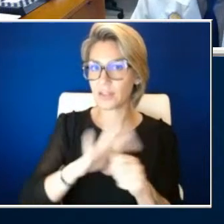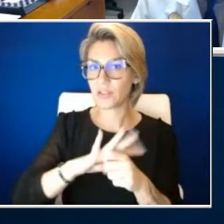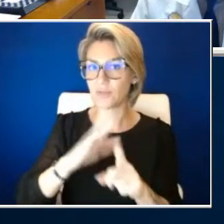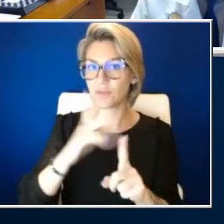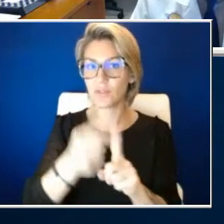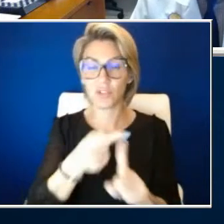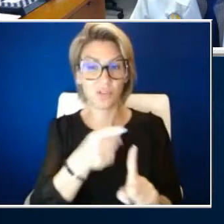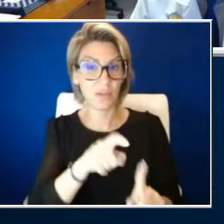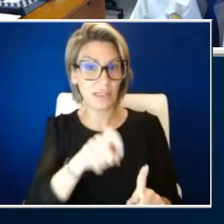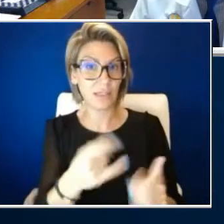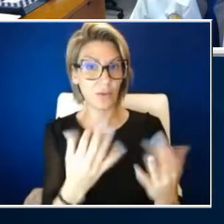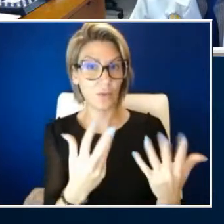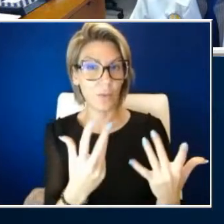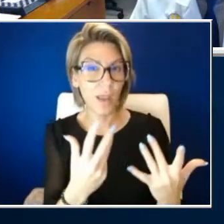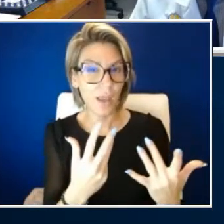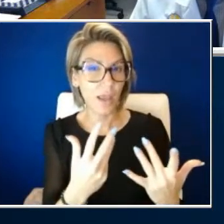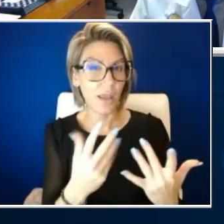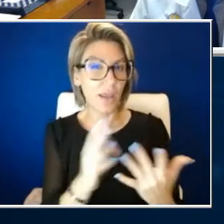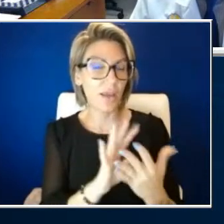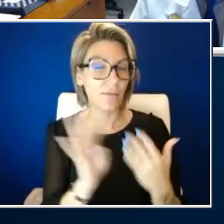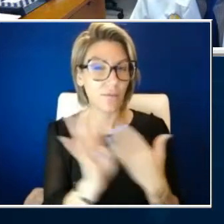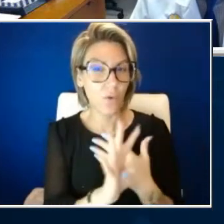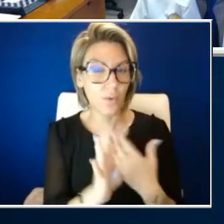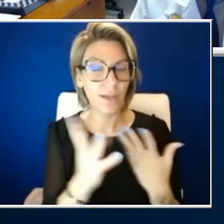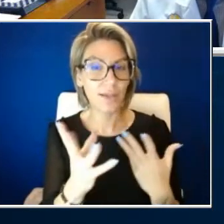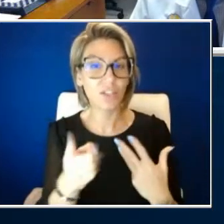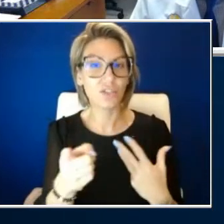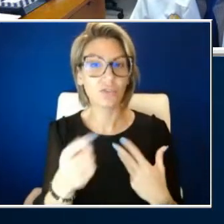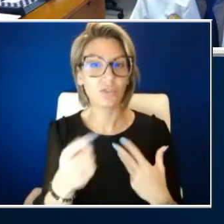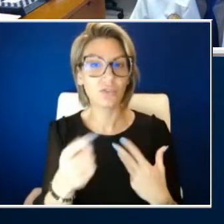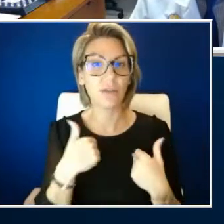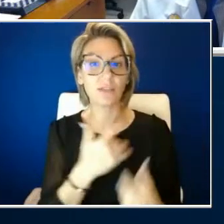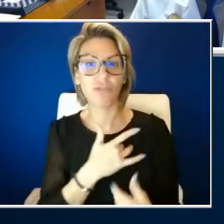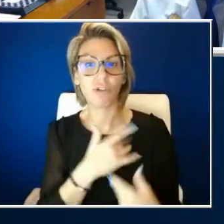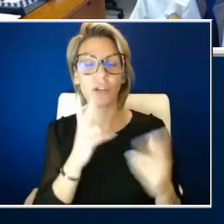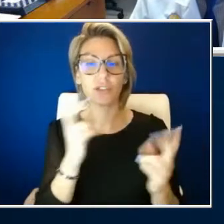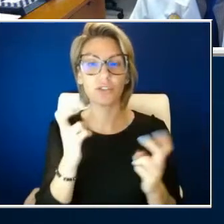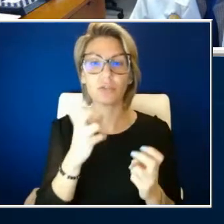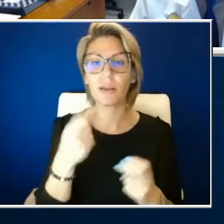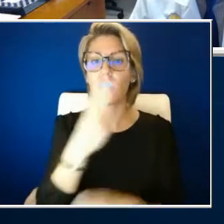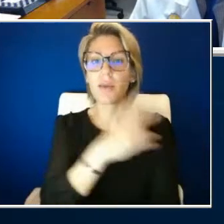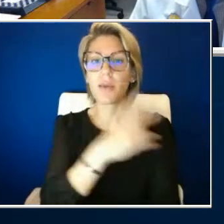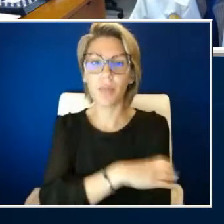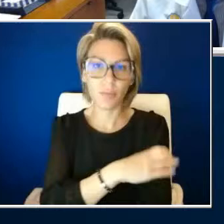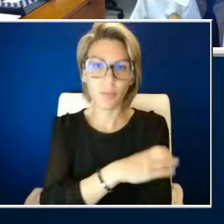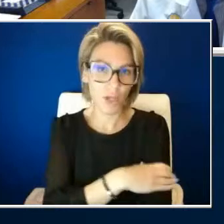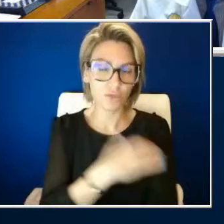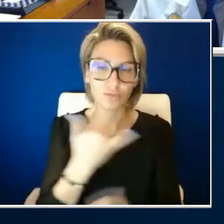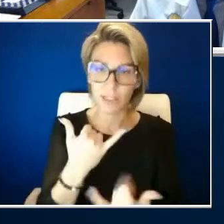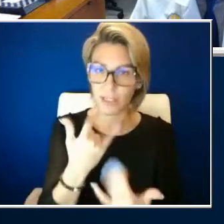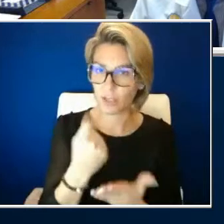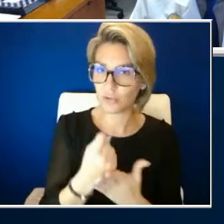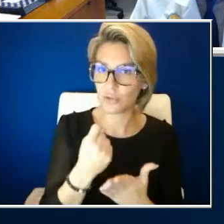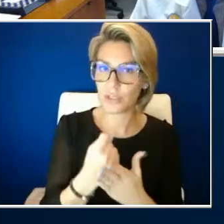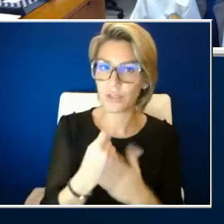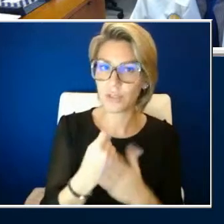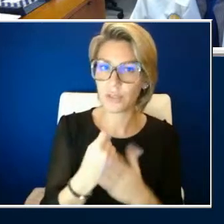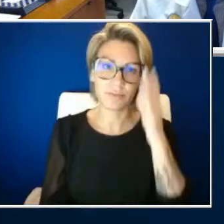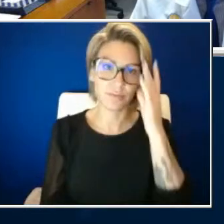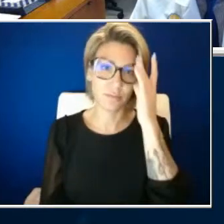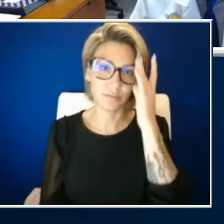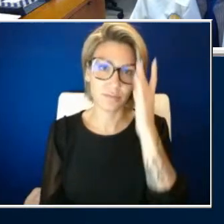4 weeks? She says she has heart issues and high blood pressure that she's being treated for. Bill, what do you think?